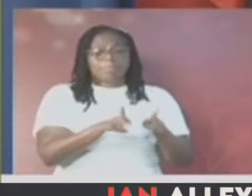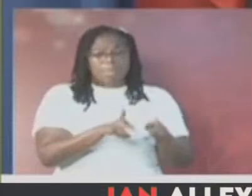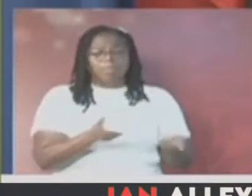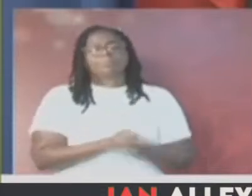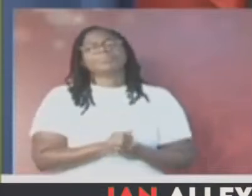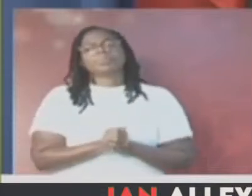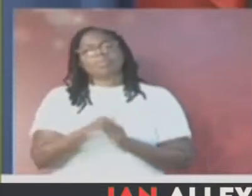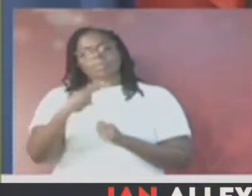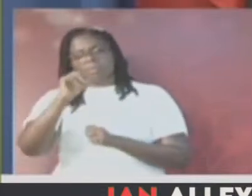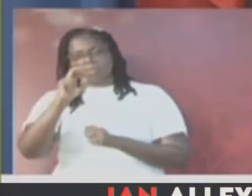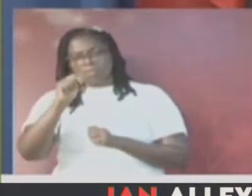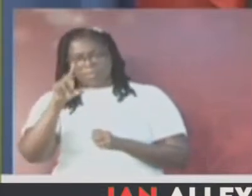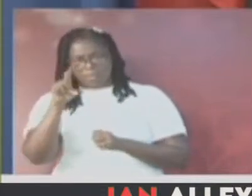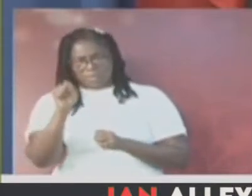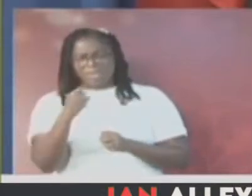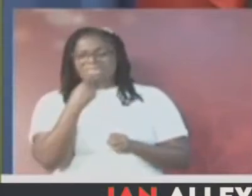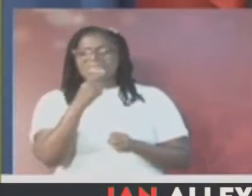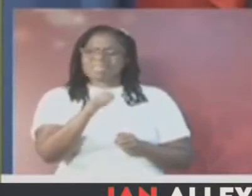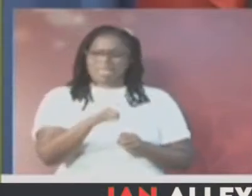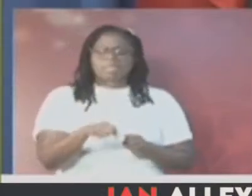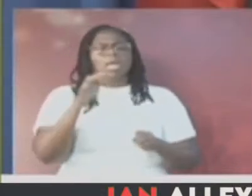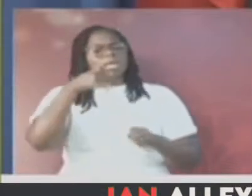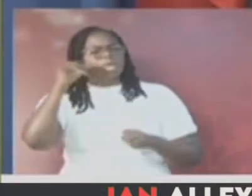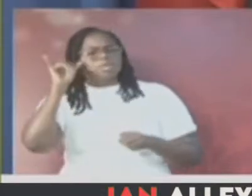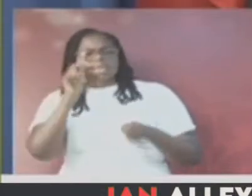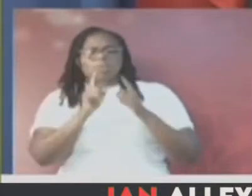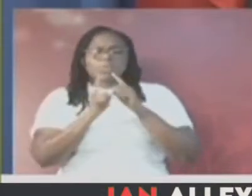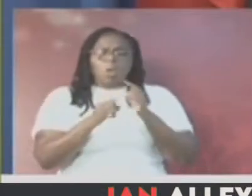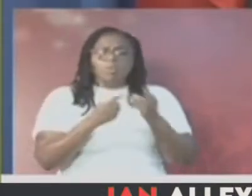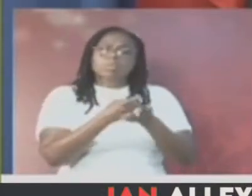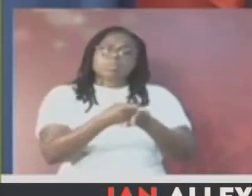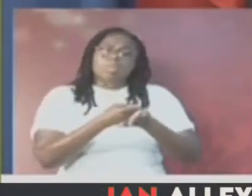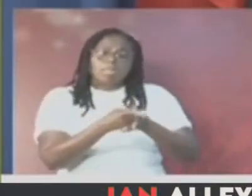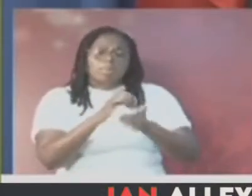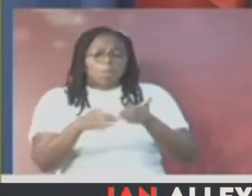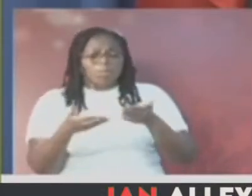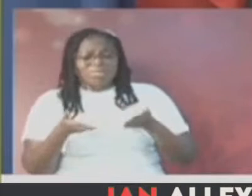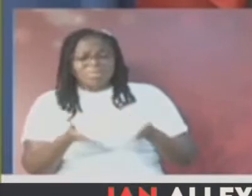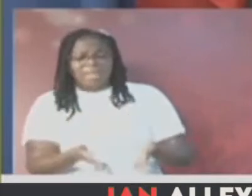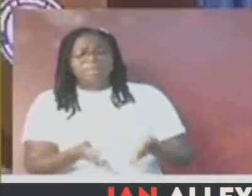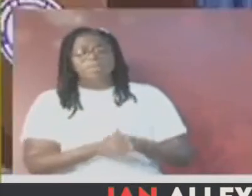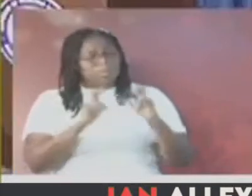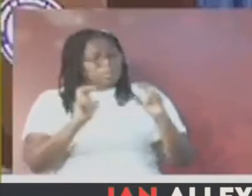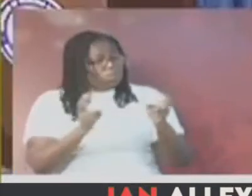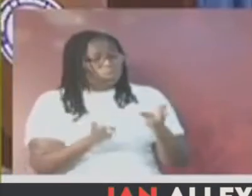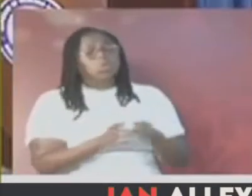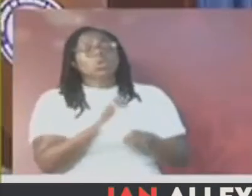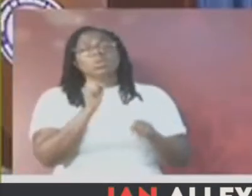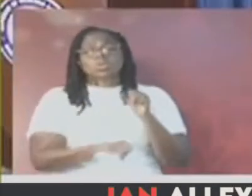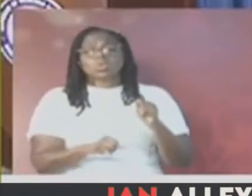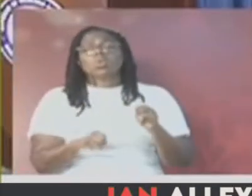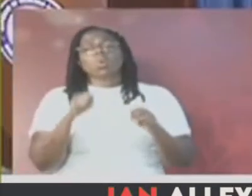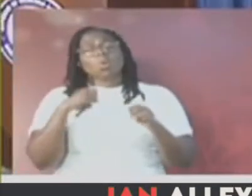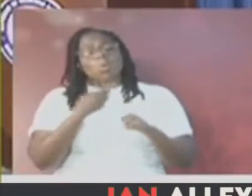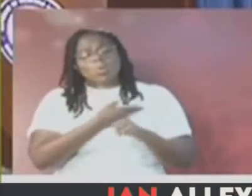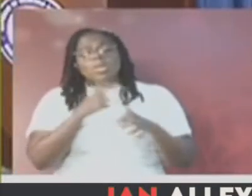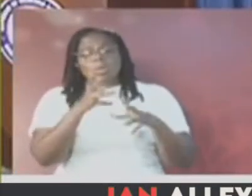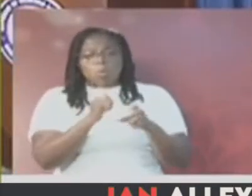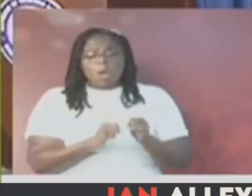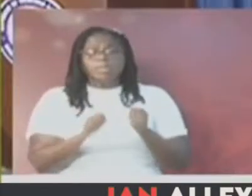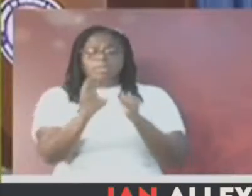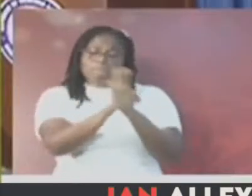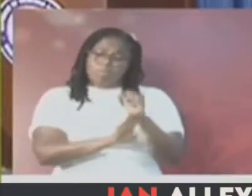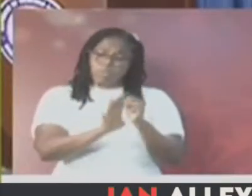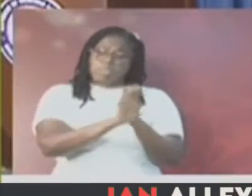at all of our borders, precisely with matters like that in mind. Well, let me just come in here, because